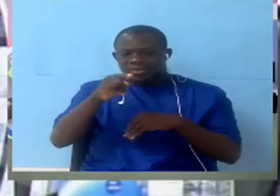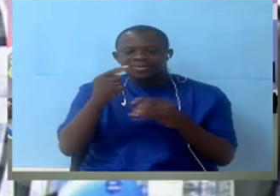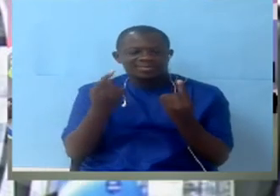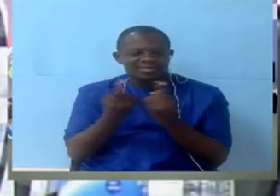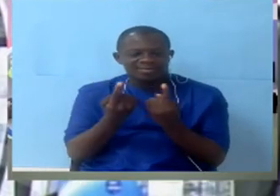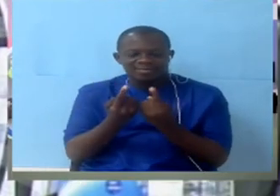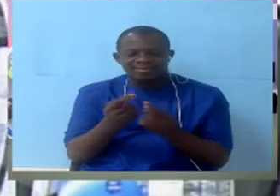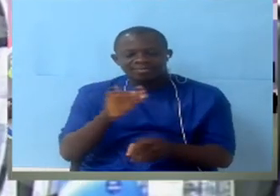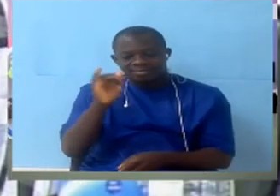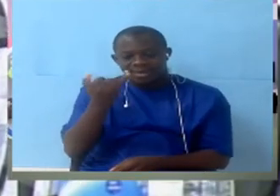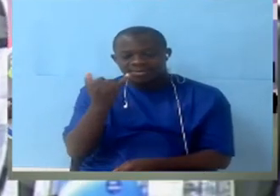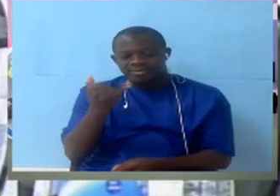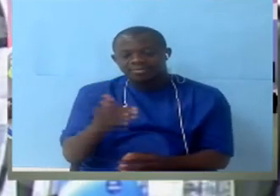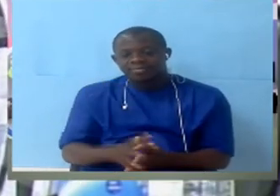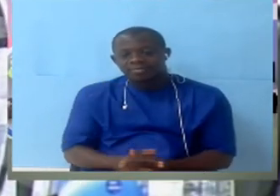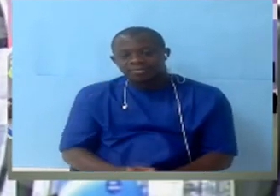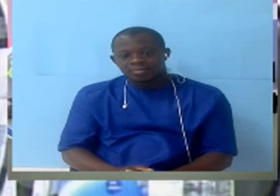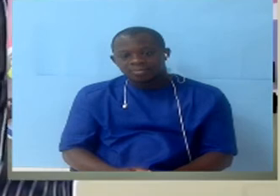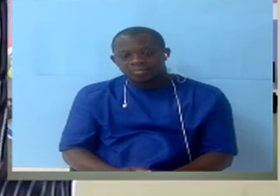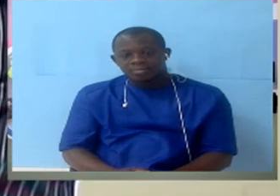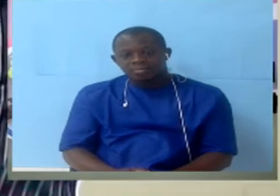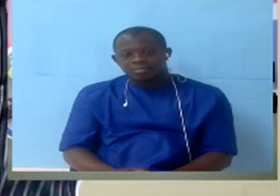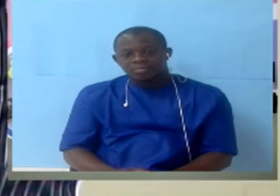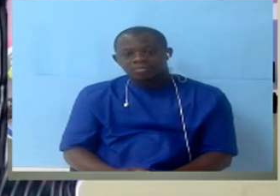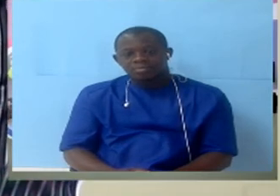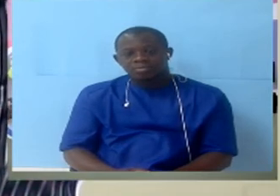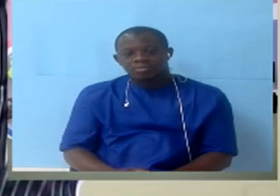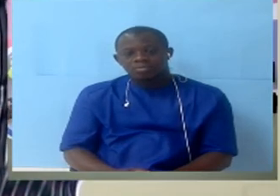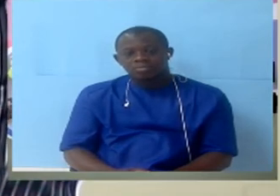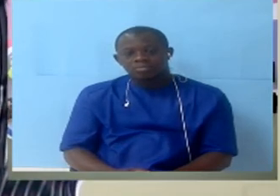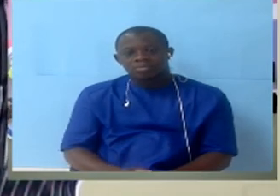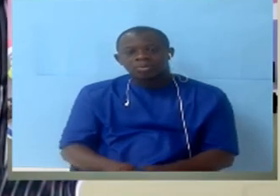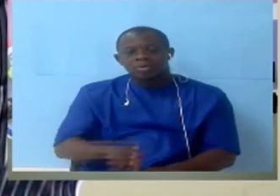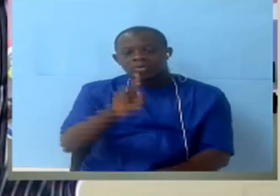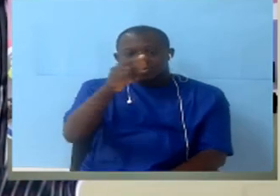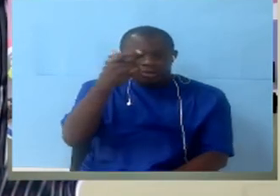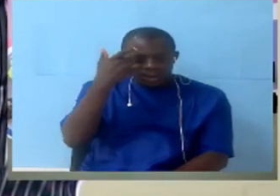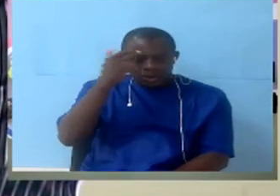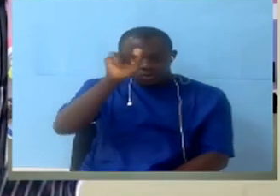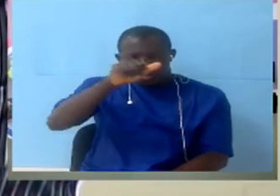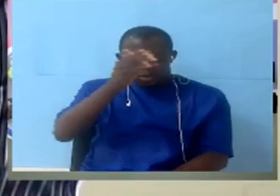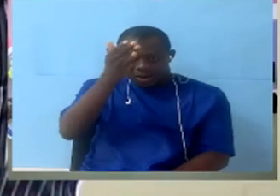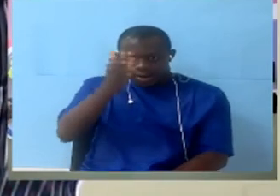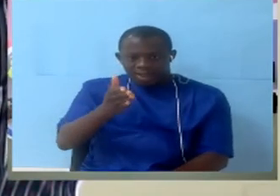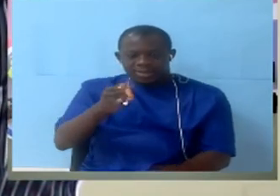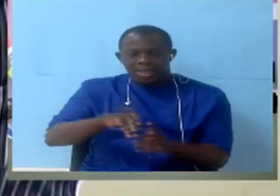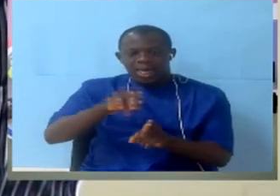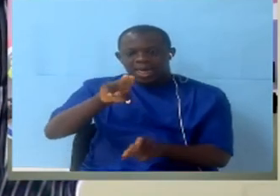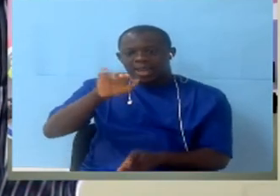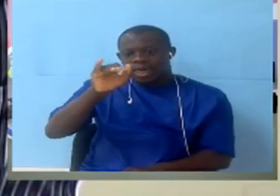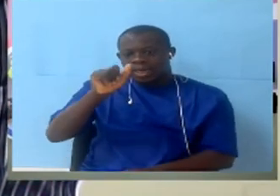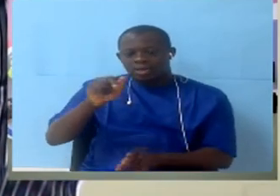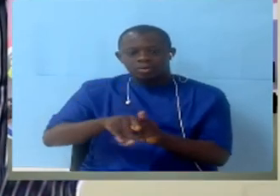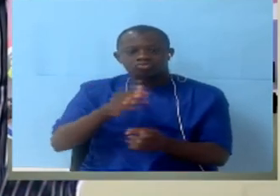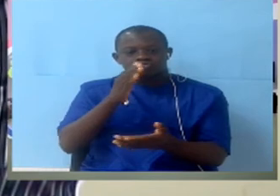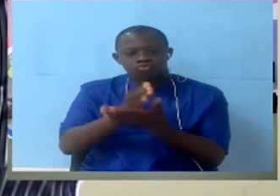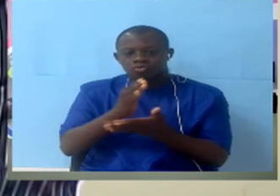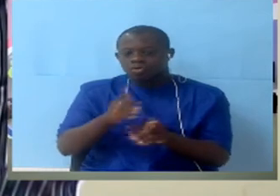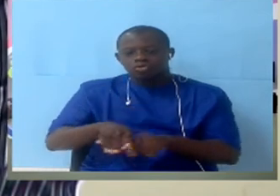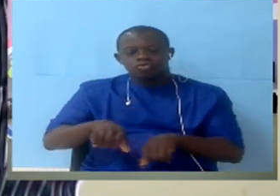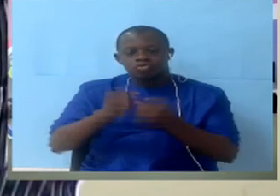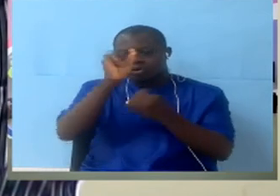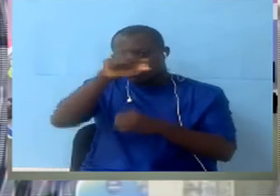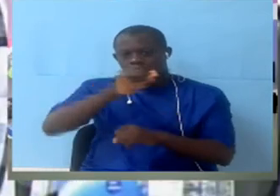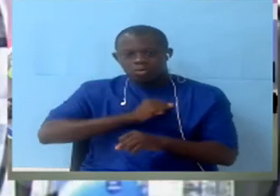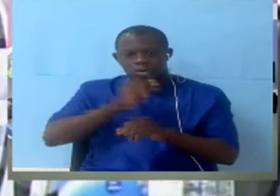ba. Ha. Yes. Do you feel that your rights were violated by the NIA? Foye njele ko ila nyanto NIA